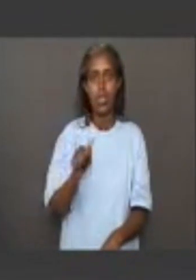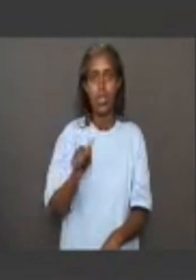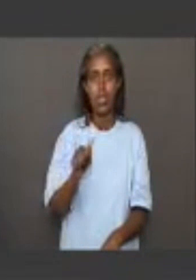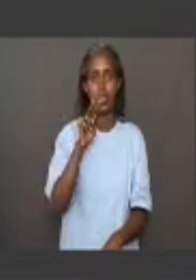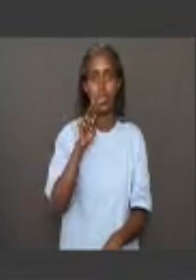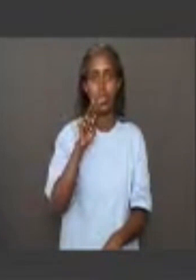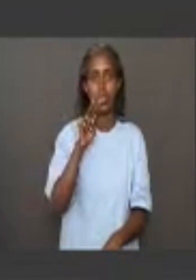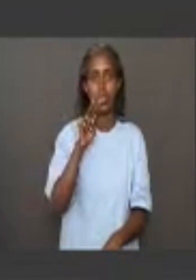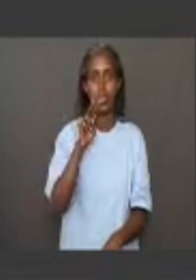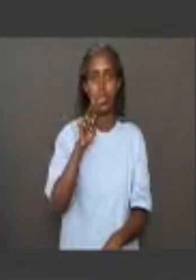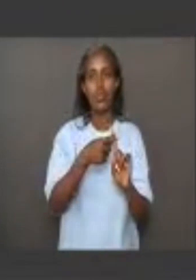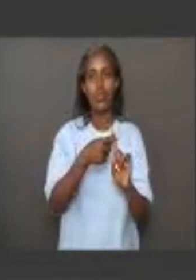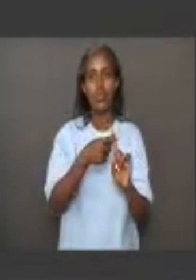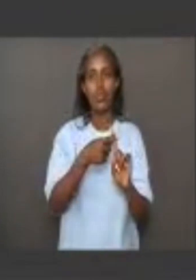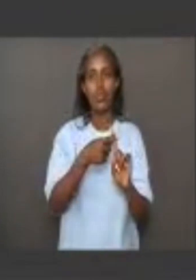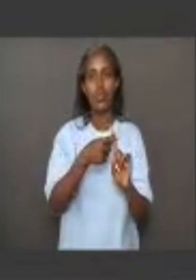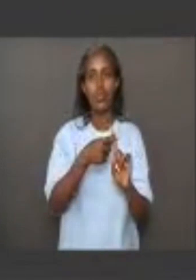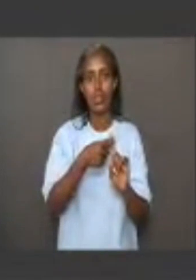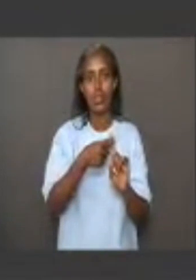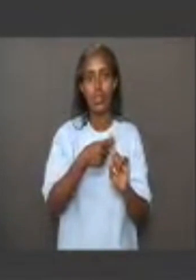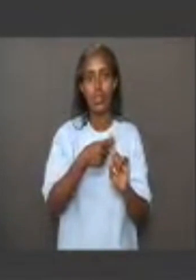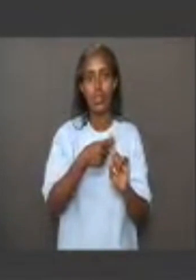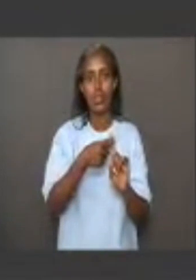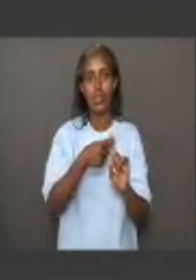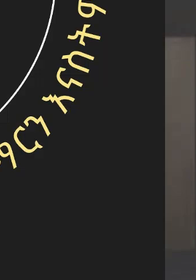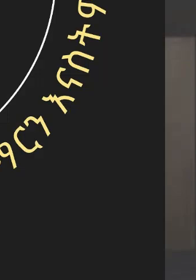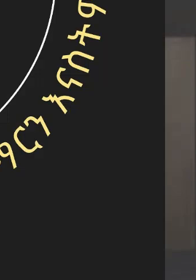positive integers.